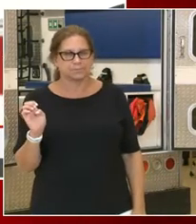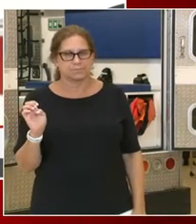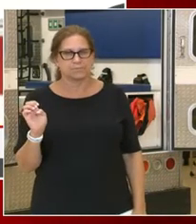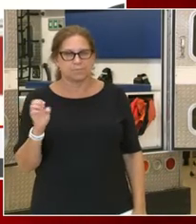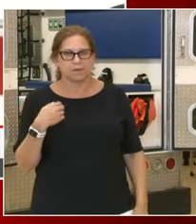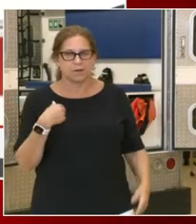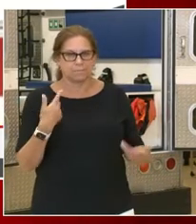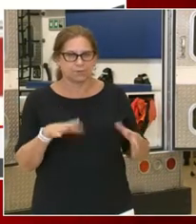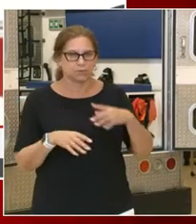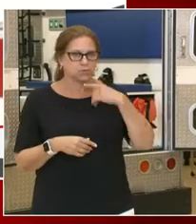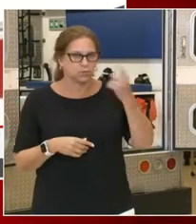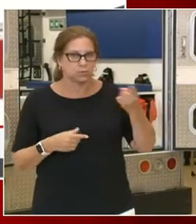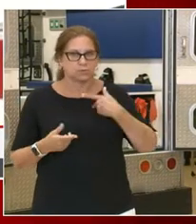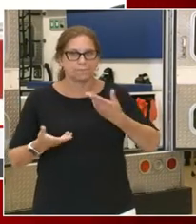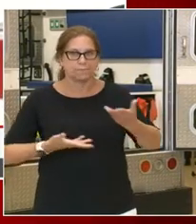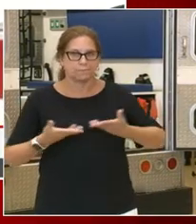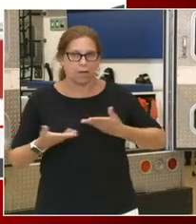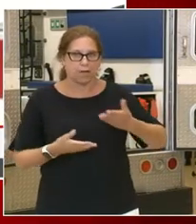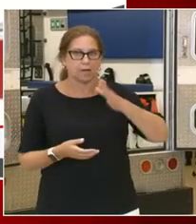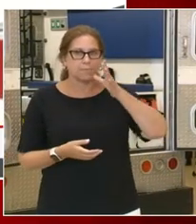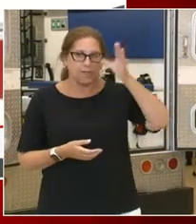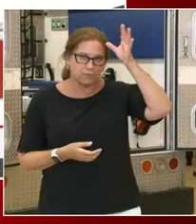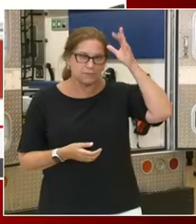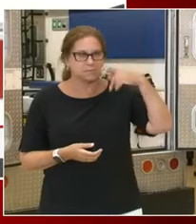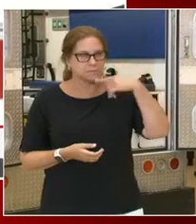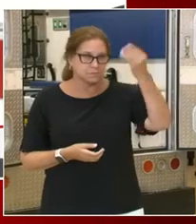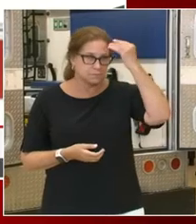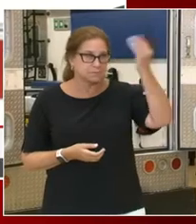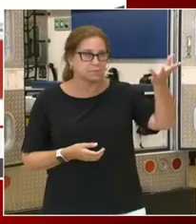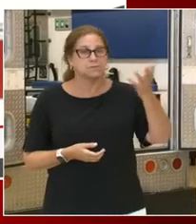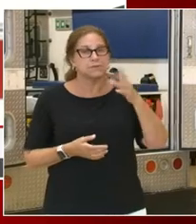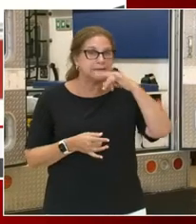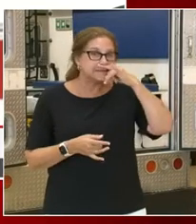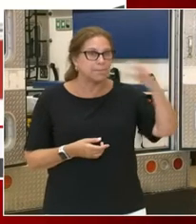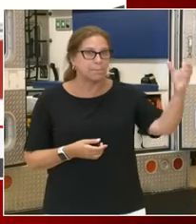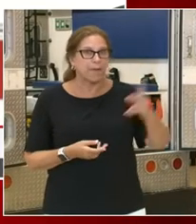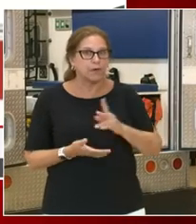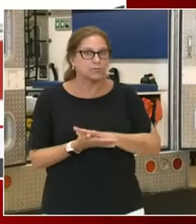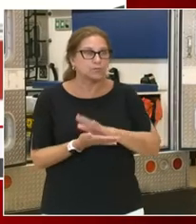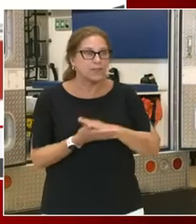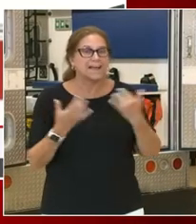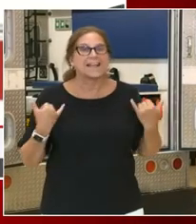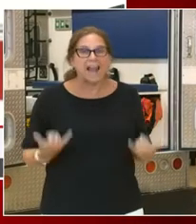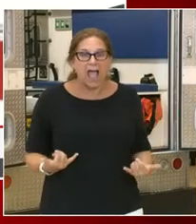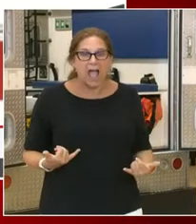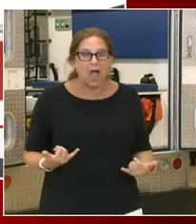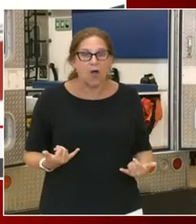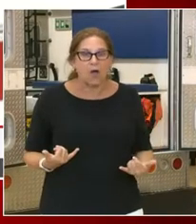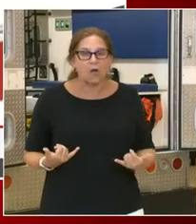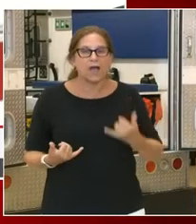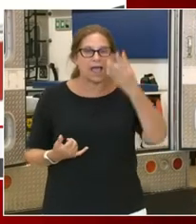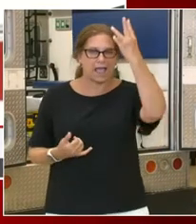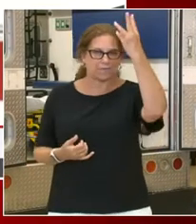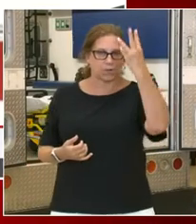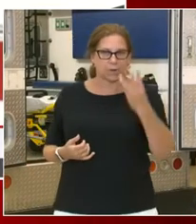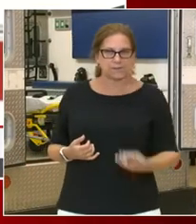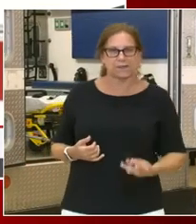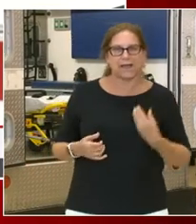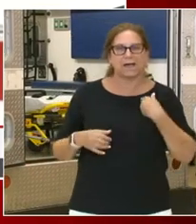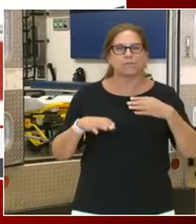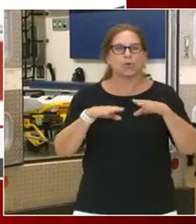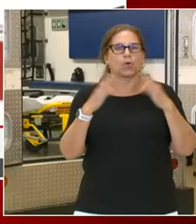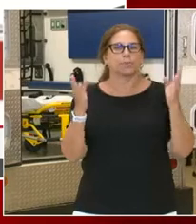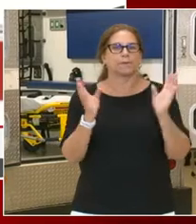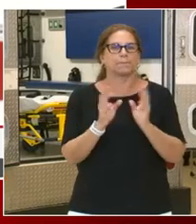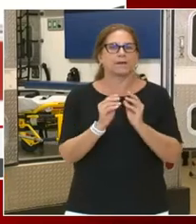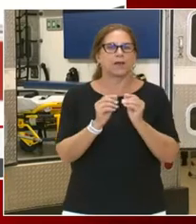now. We have a number of Wednesday activities, which is a flexible day for us to the remainder of the school year, and we've been